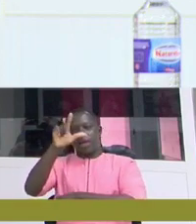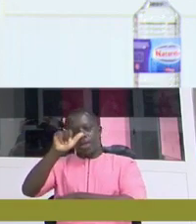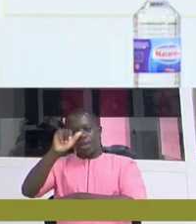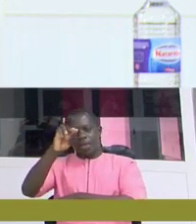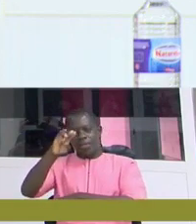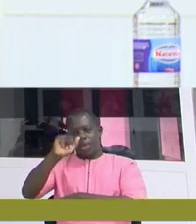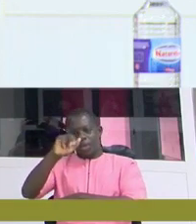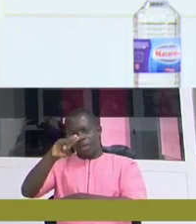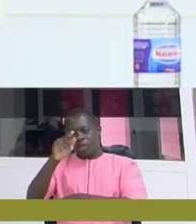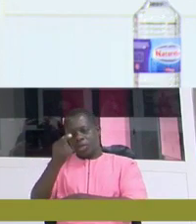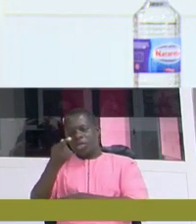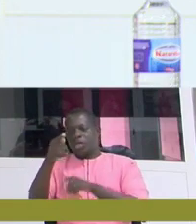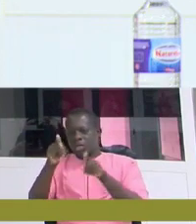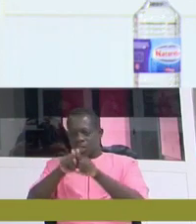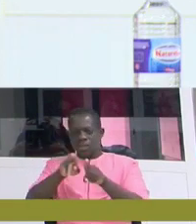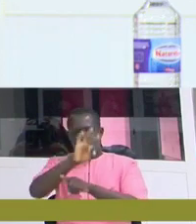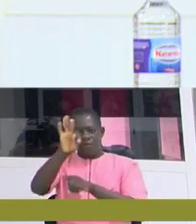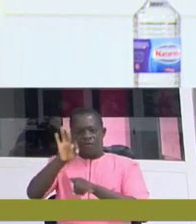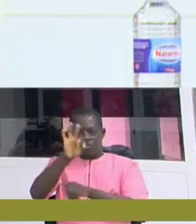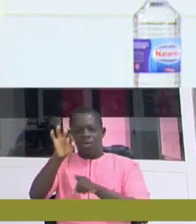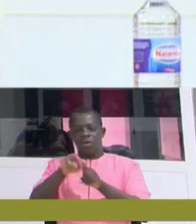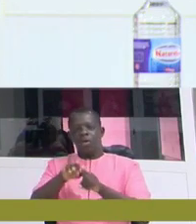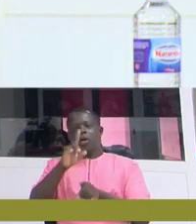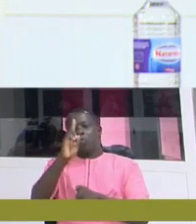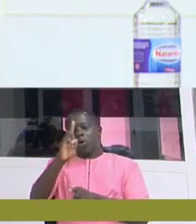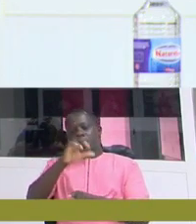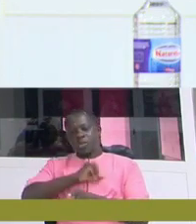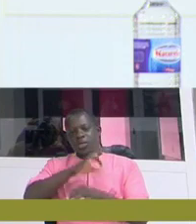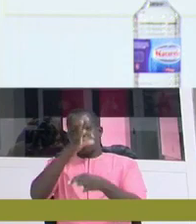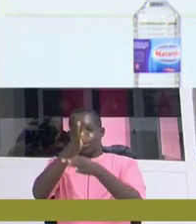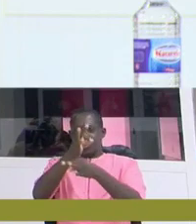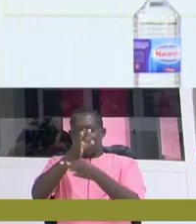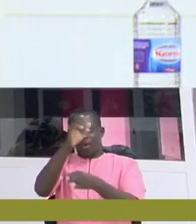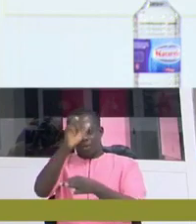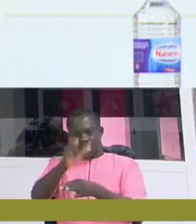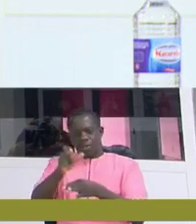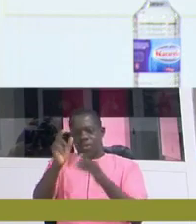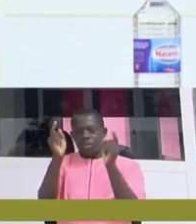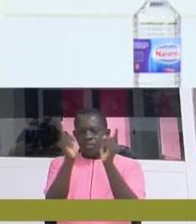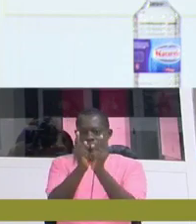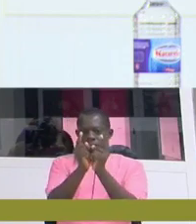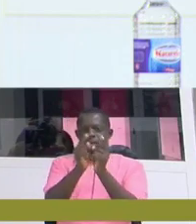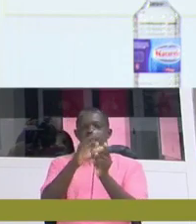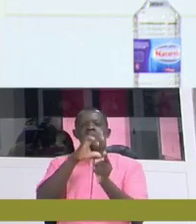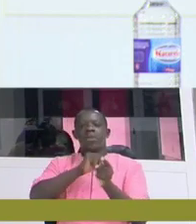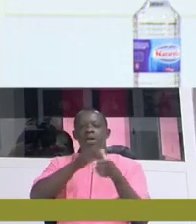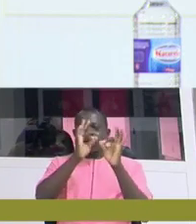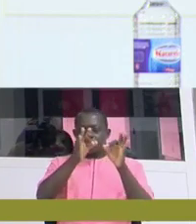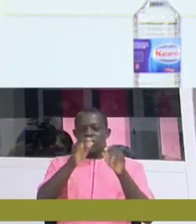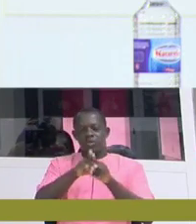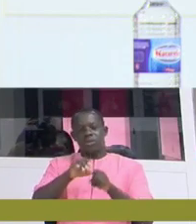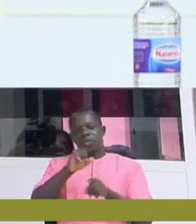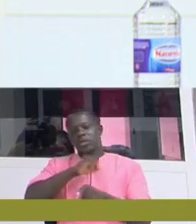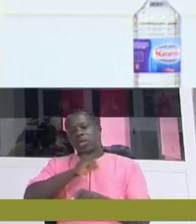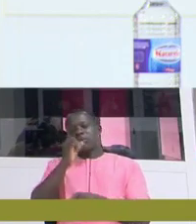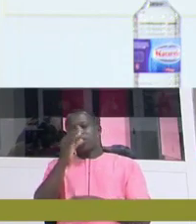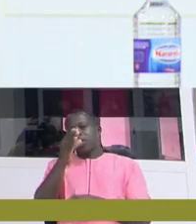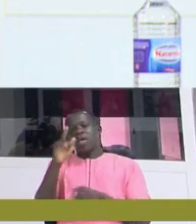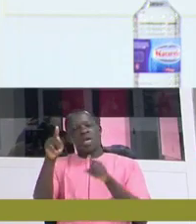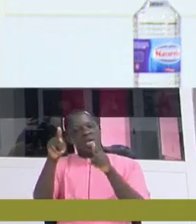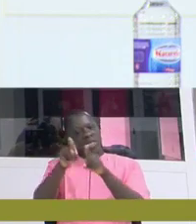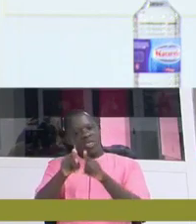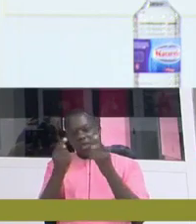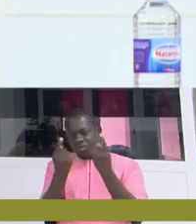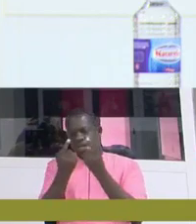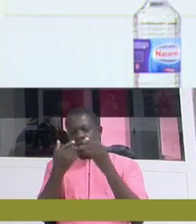and the others. He was a teacher by profession. Dato ya. I went to him. Ngafo ofanaye. I told him too. Ofanaye okumakilongo lofanye. He also responded to me.